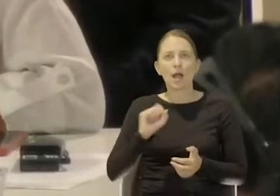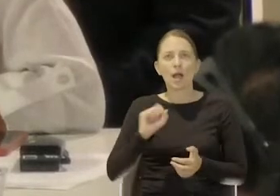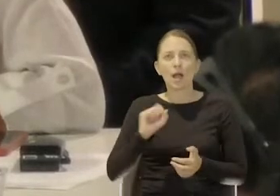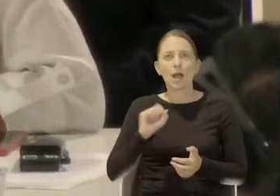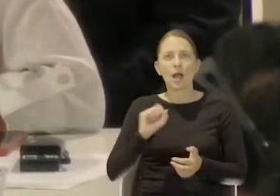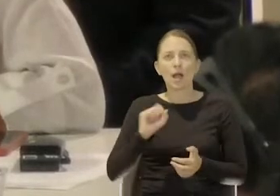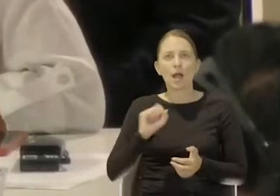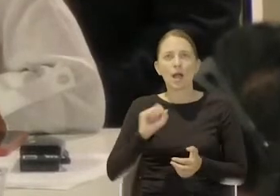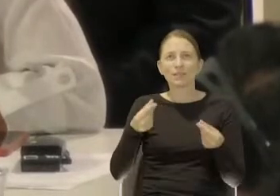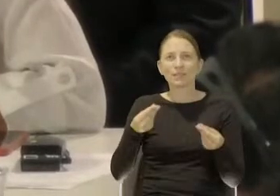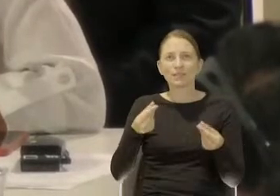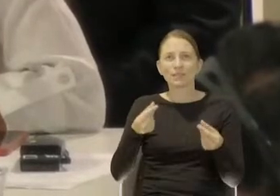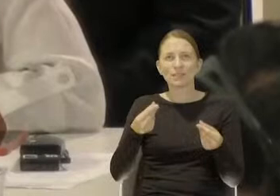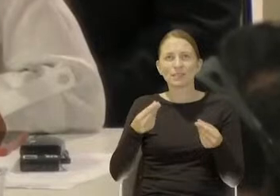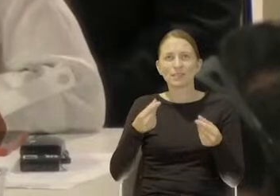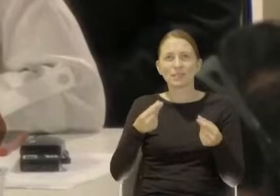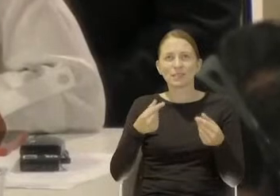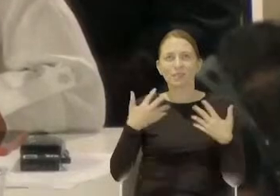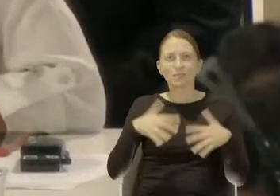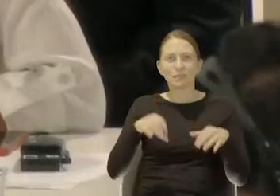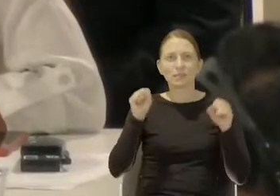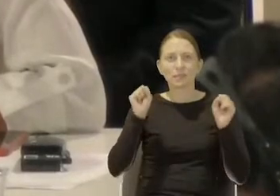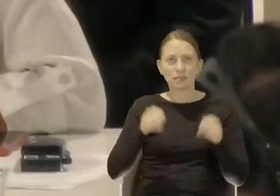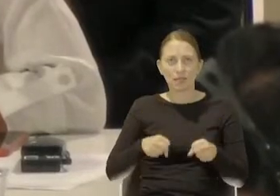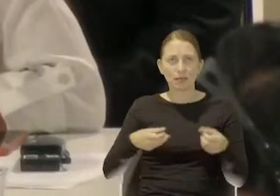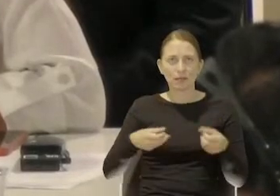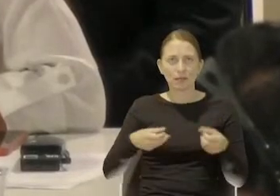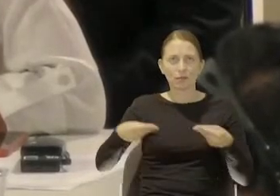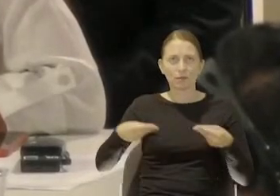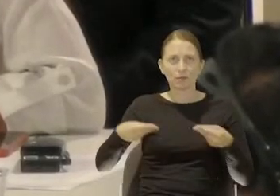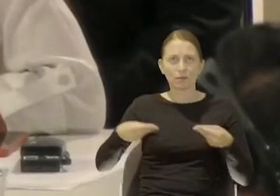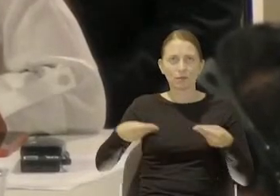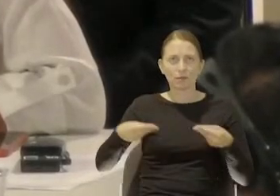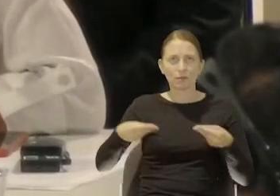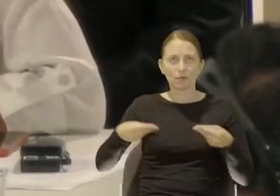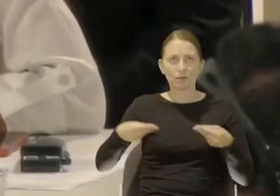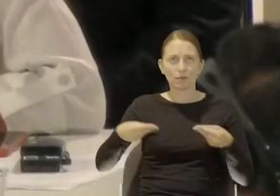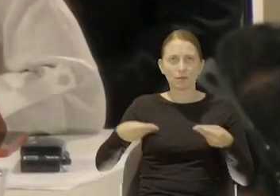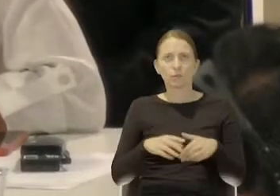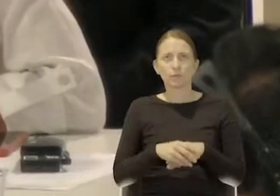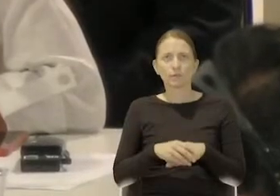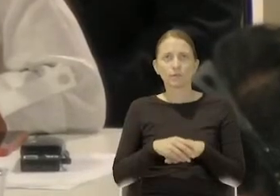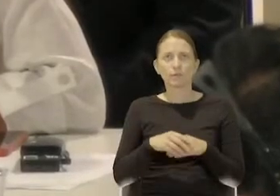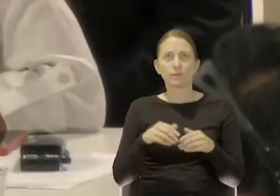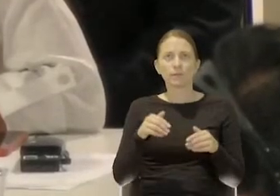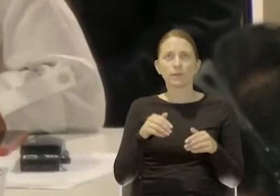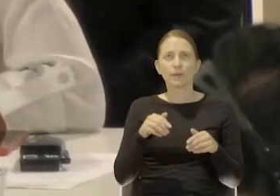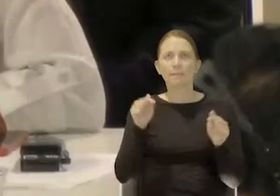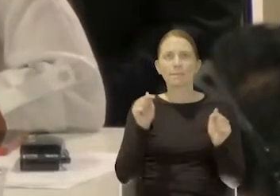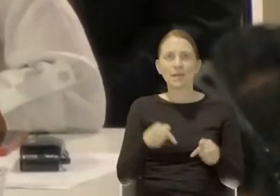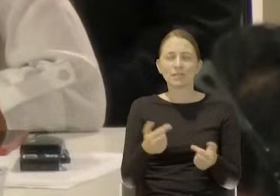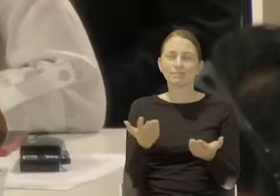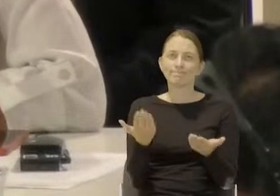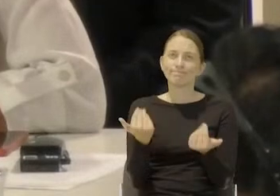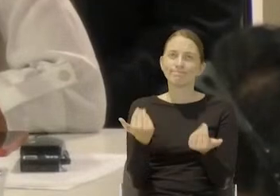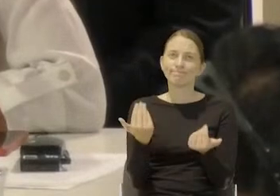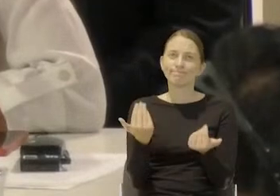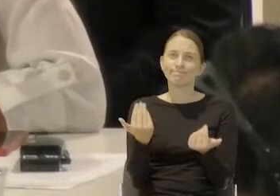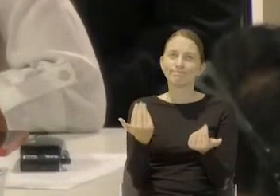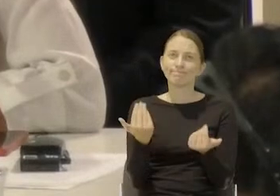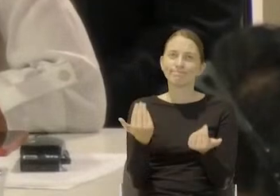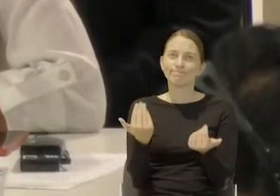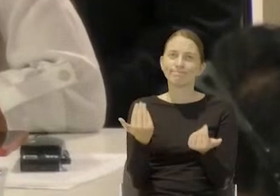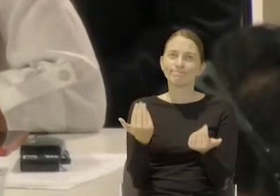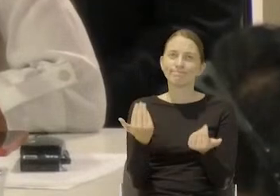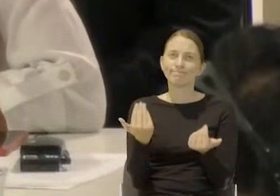are also needed in partnership that expand investment opportunities and maximize their benefits. In view of